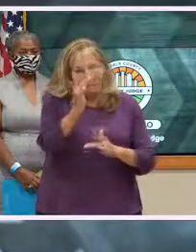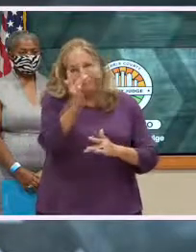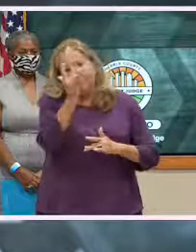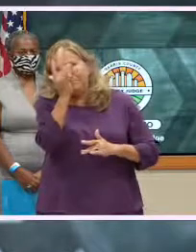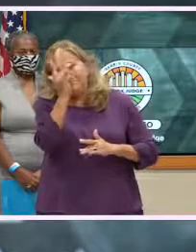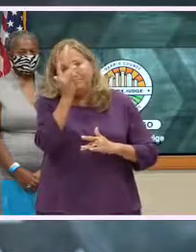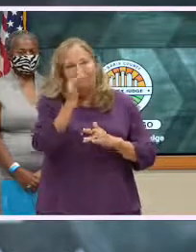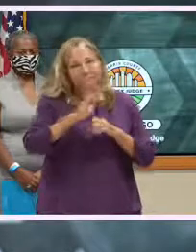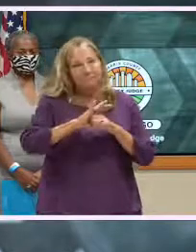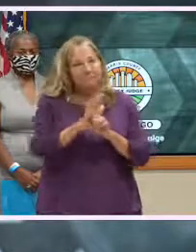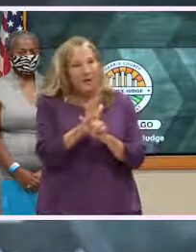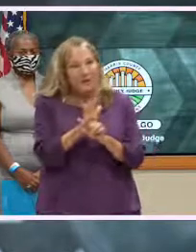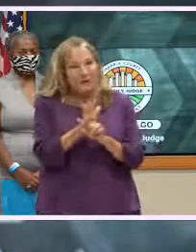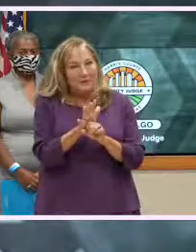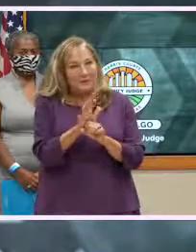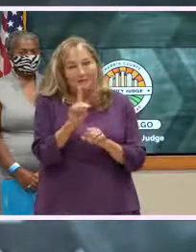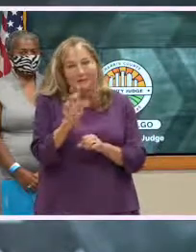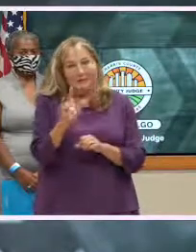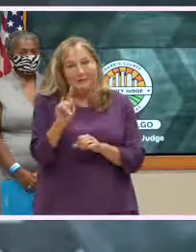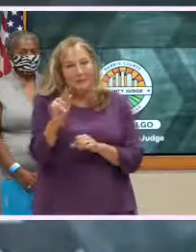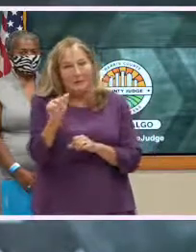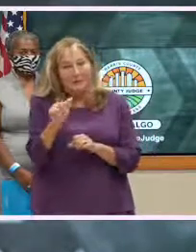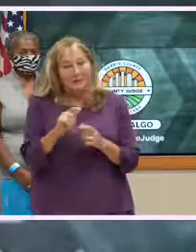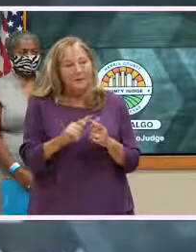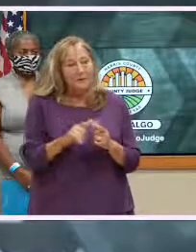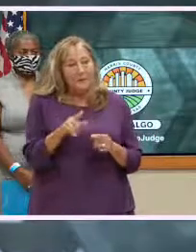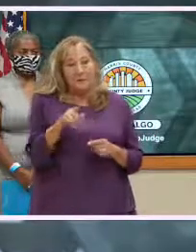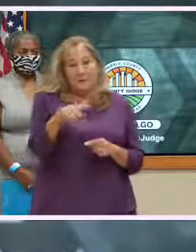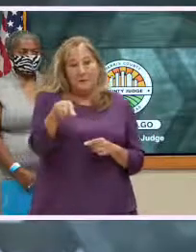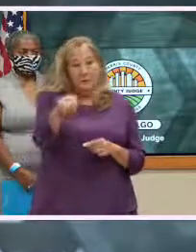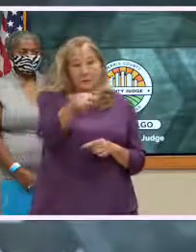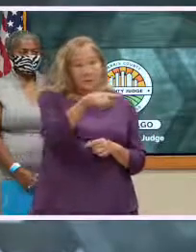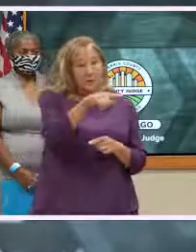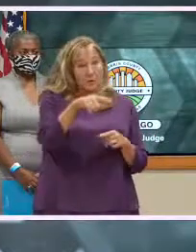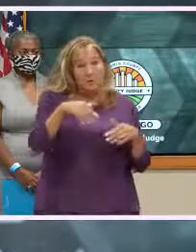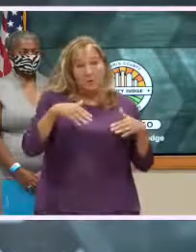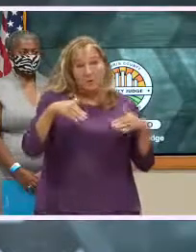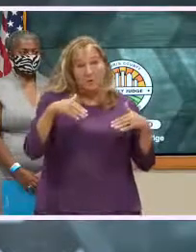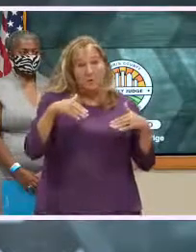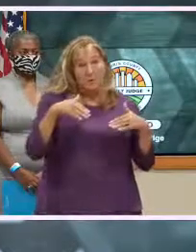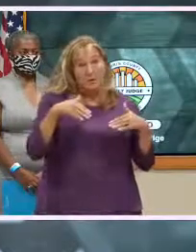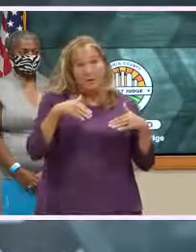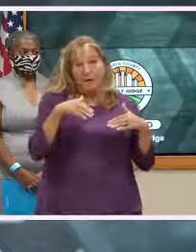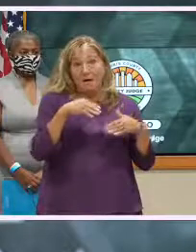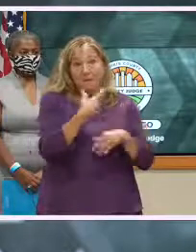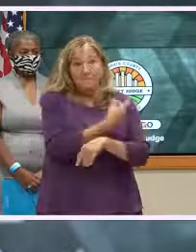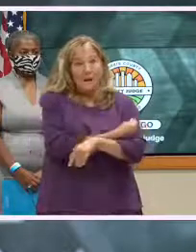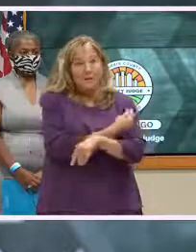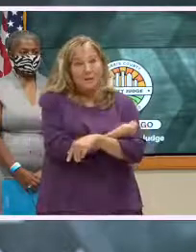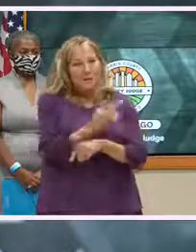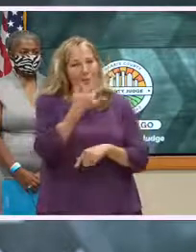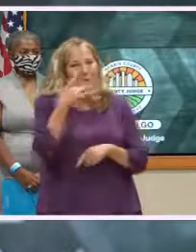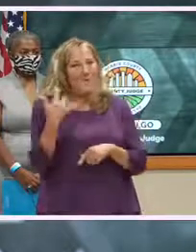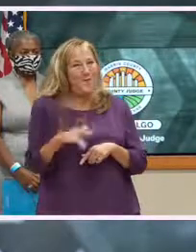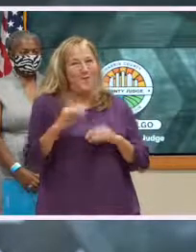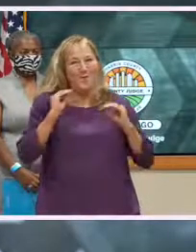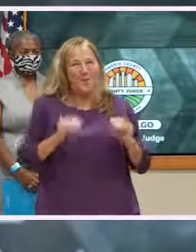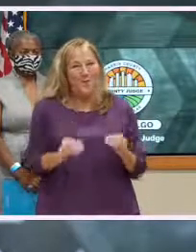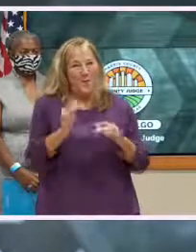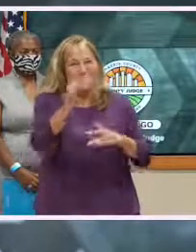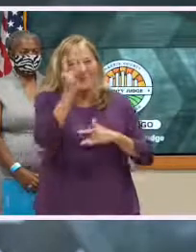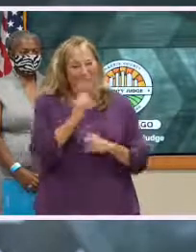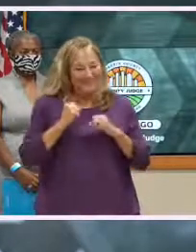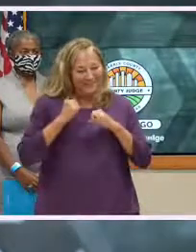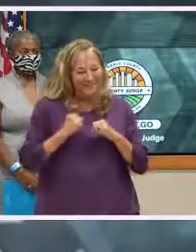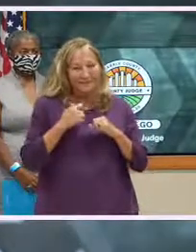anyone who's unvaccinated and has been lucky enough to escape COVID, your luck is about to run out. That's